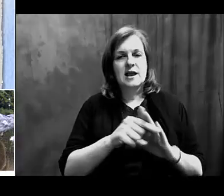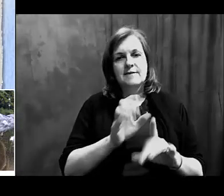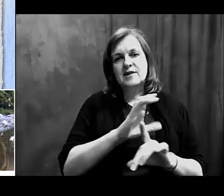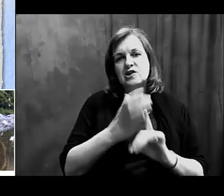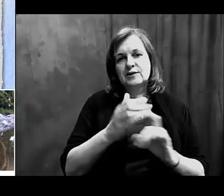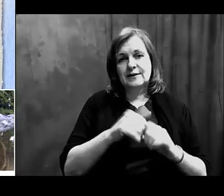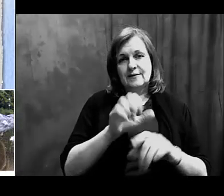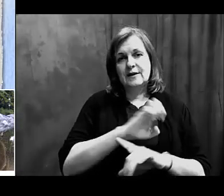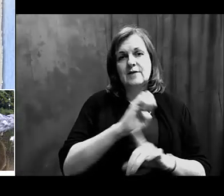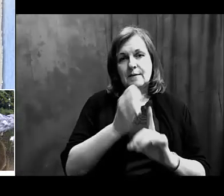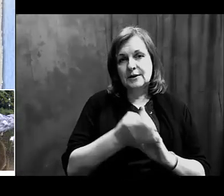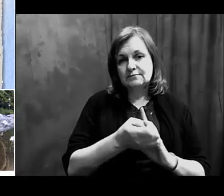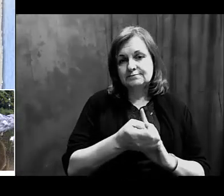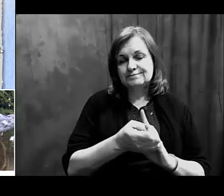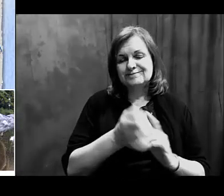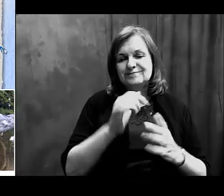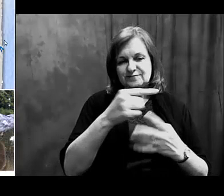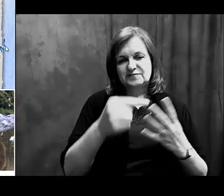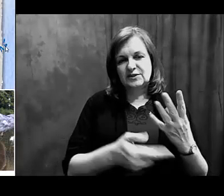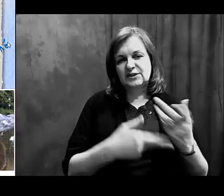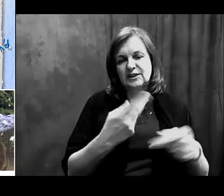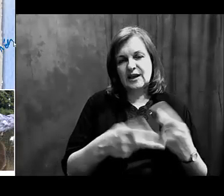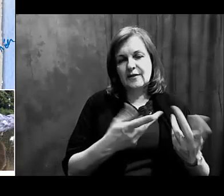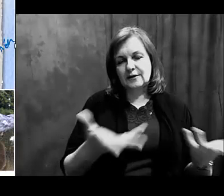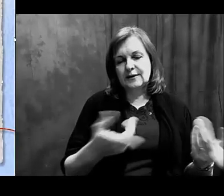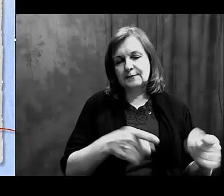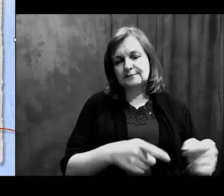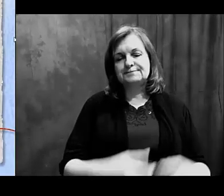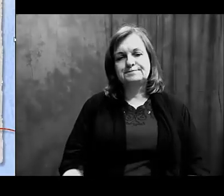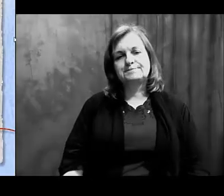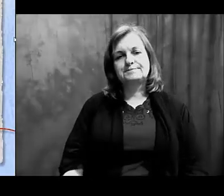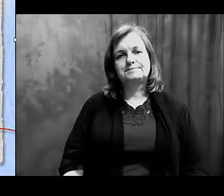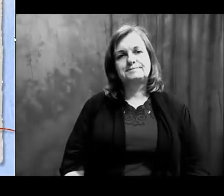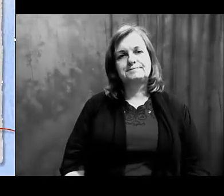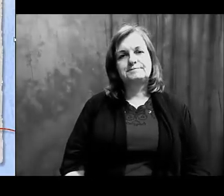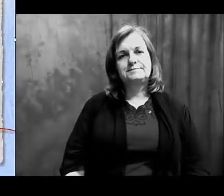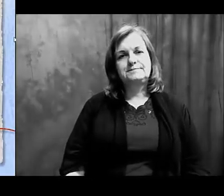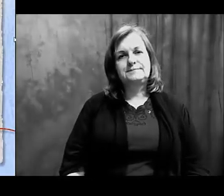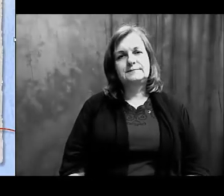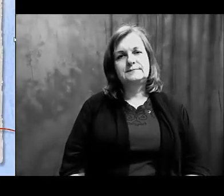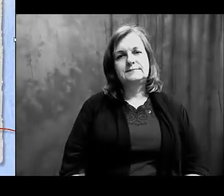negative conditions in the environment, those sorts of things, right?